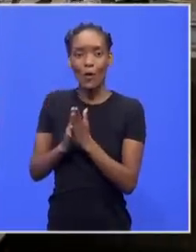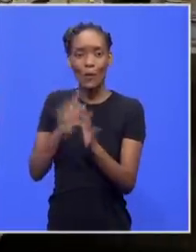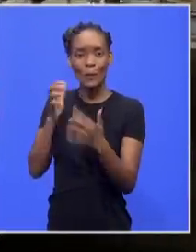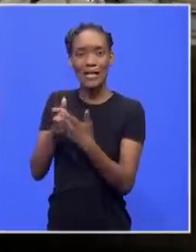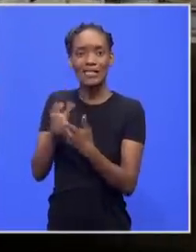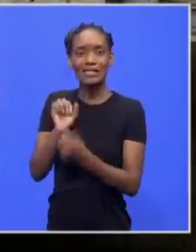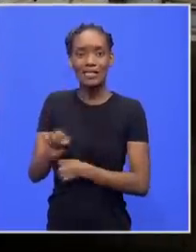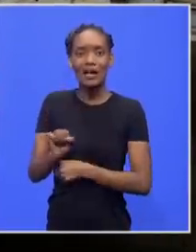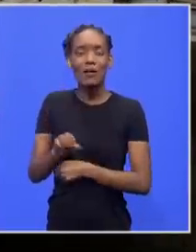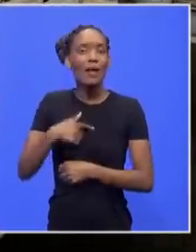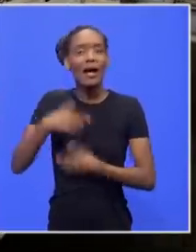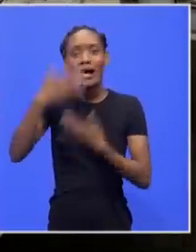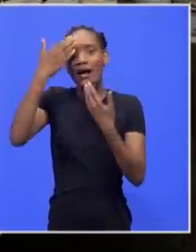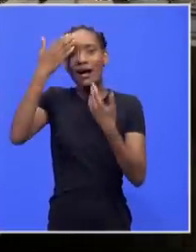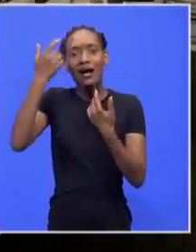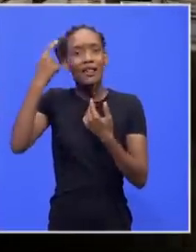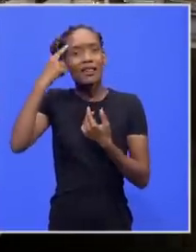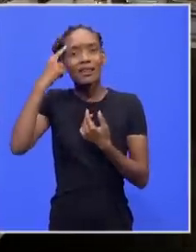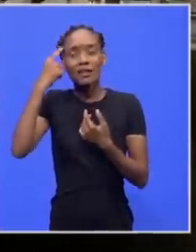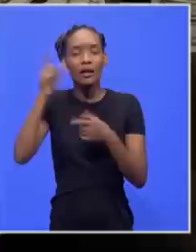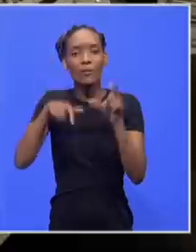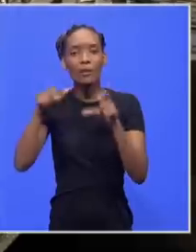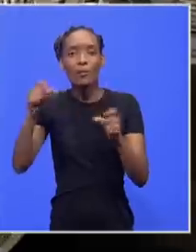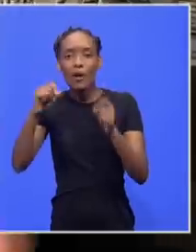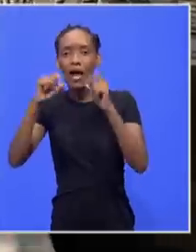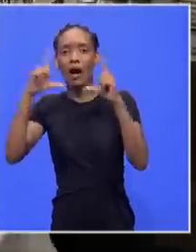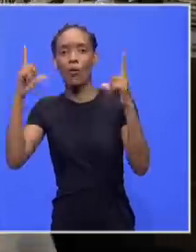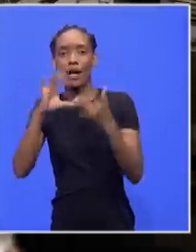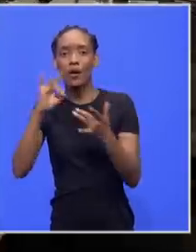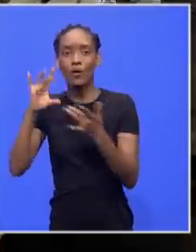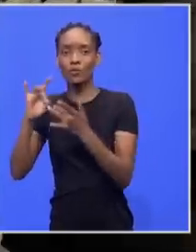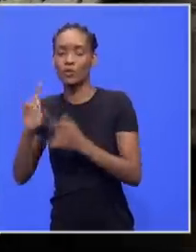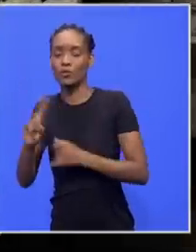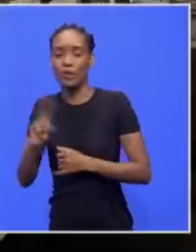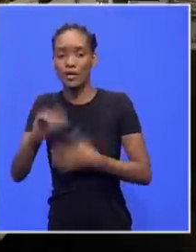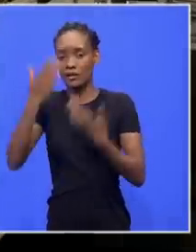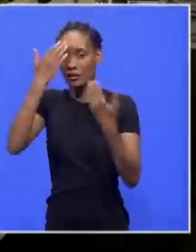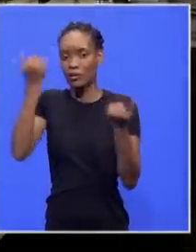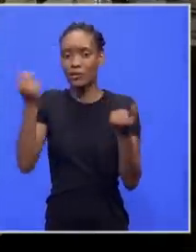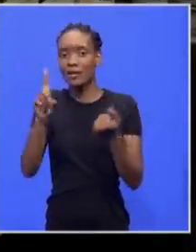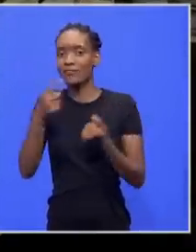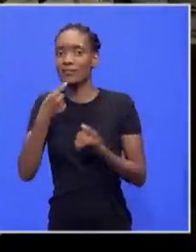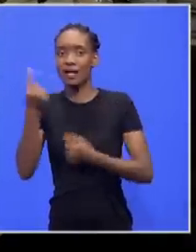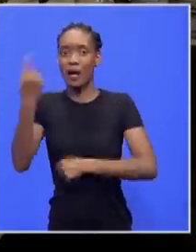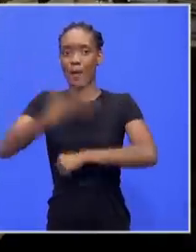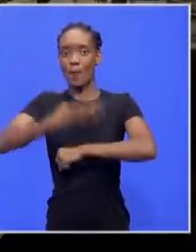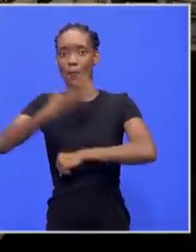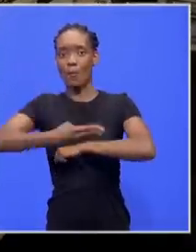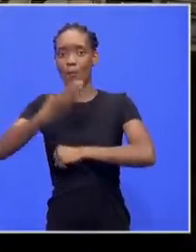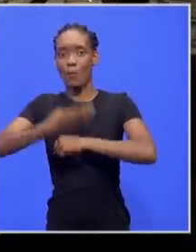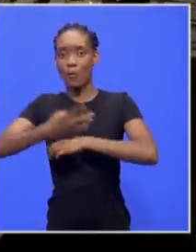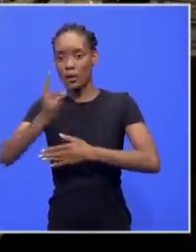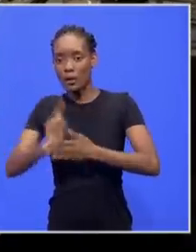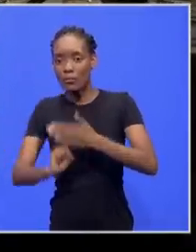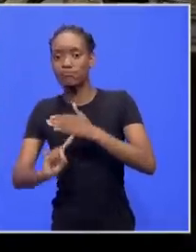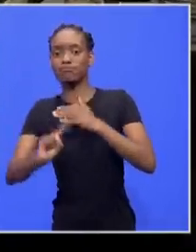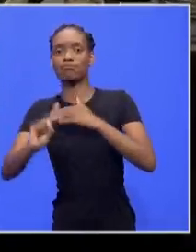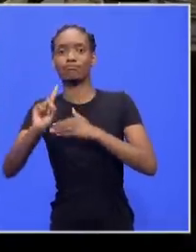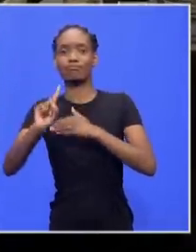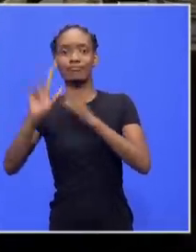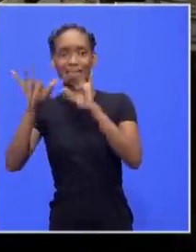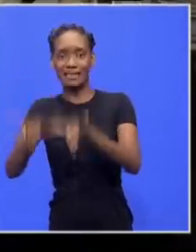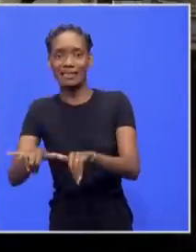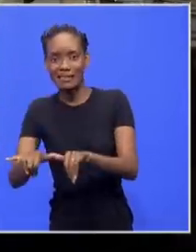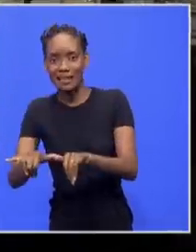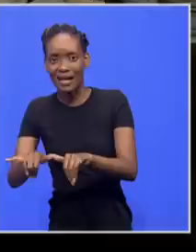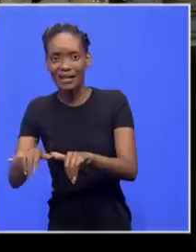are always aware what is the options, because at this stage they say they will go to the nearest border and jump the border and stay in another country as long as they can just get out of